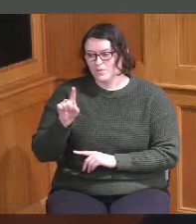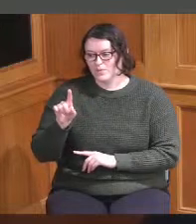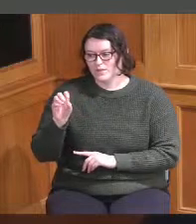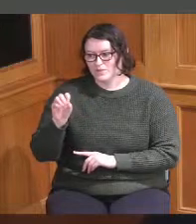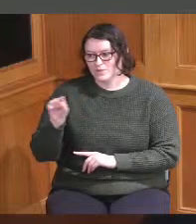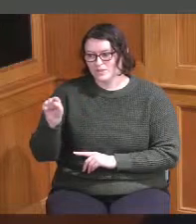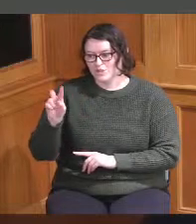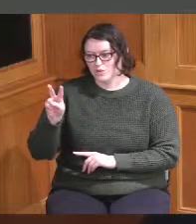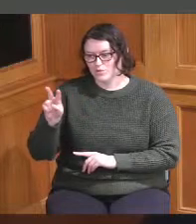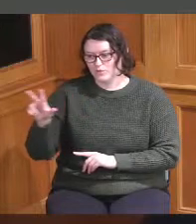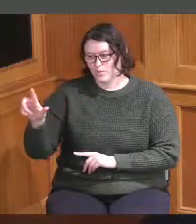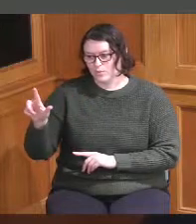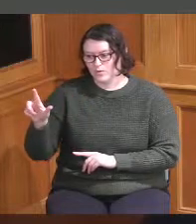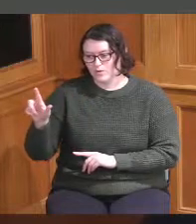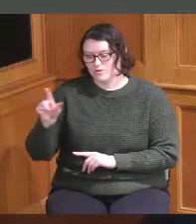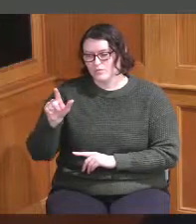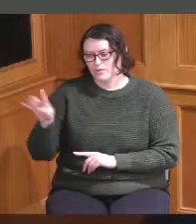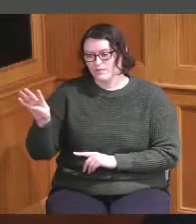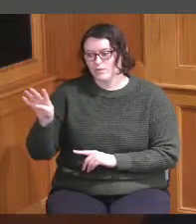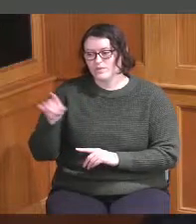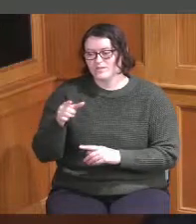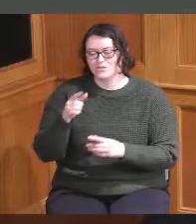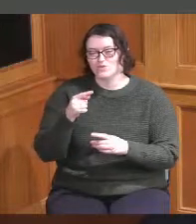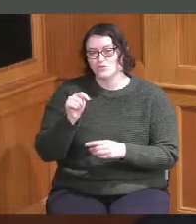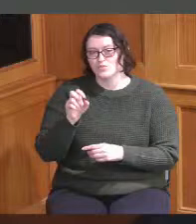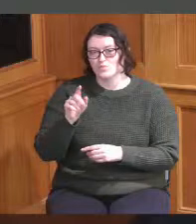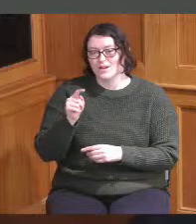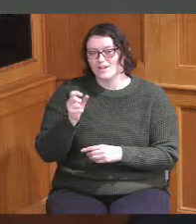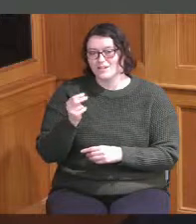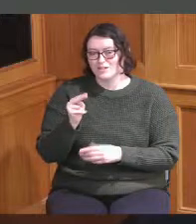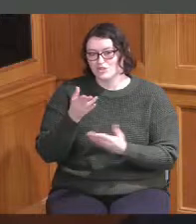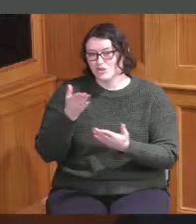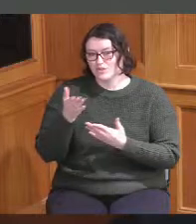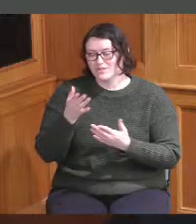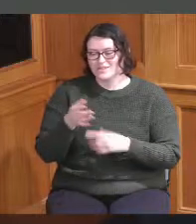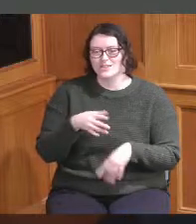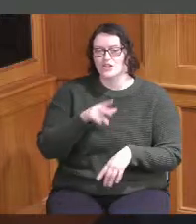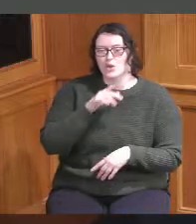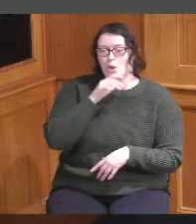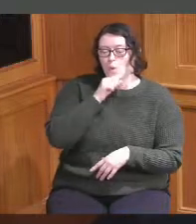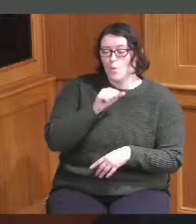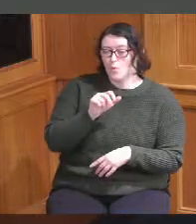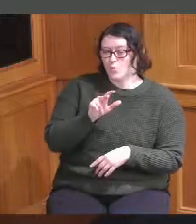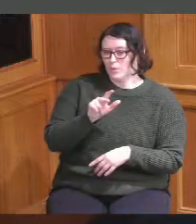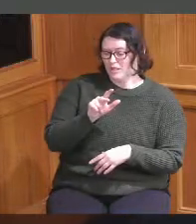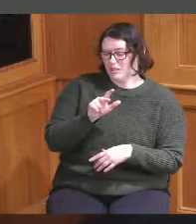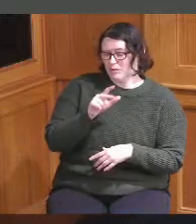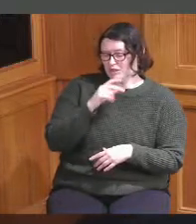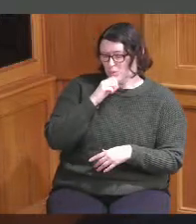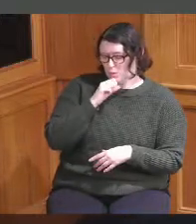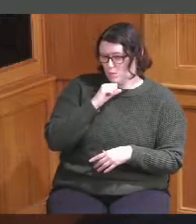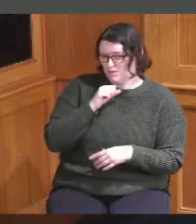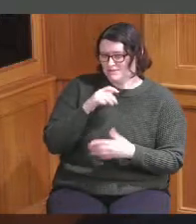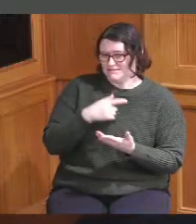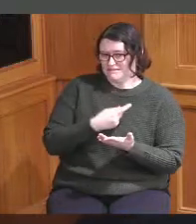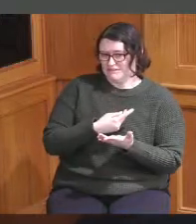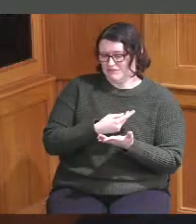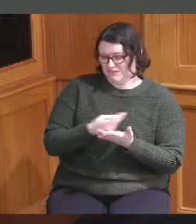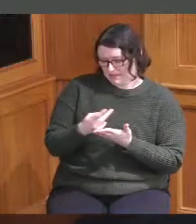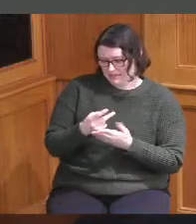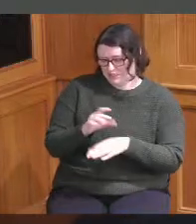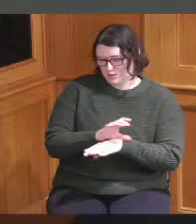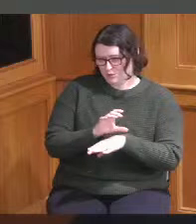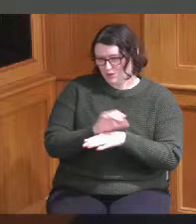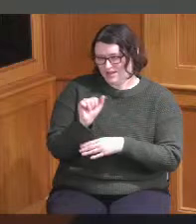This is with Triton Services. This is for the replacement of the 23-year-old failing control room computer